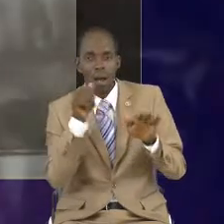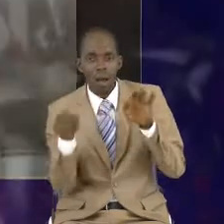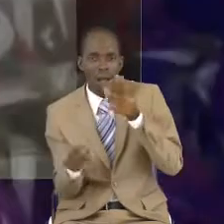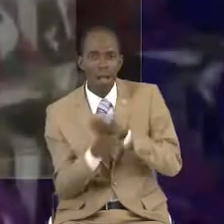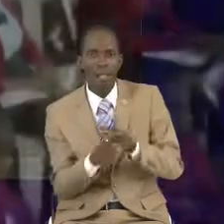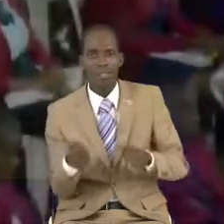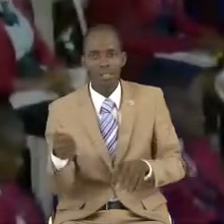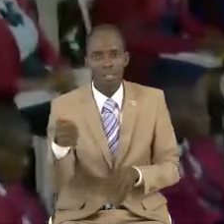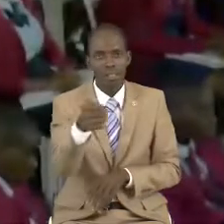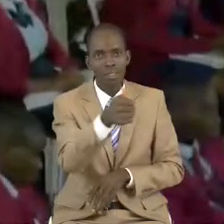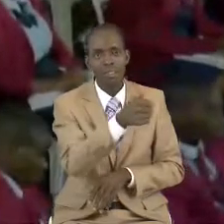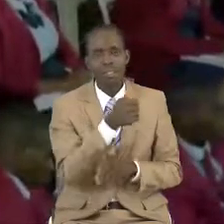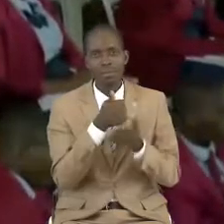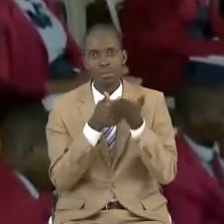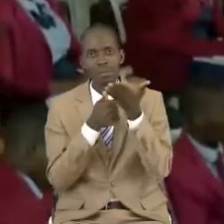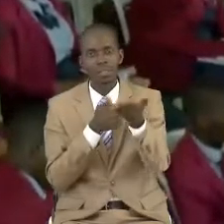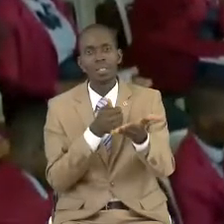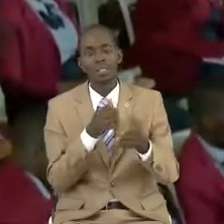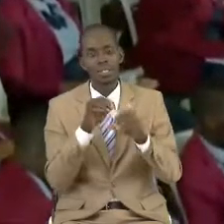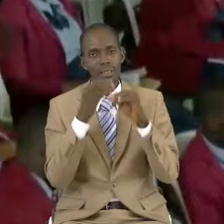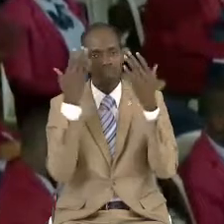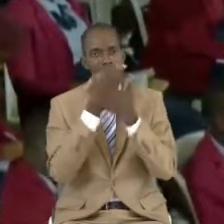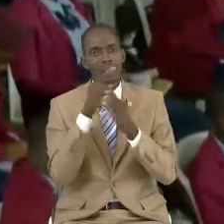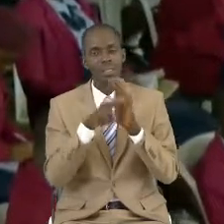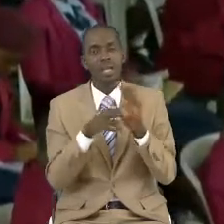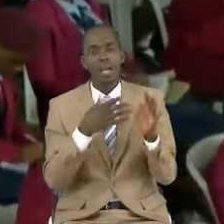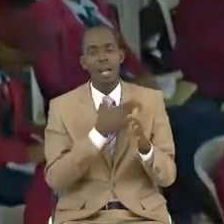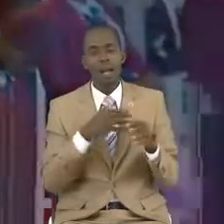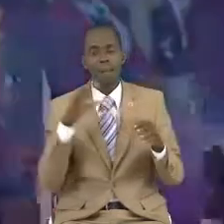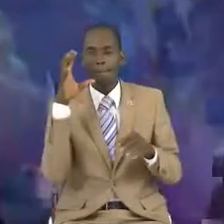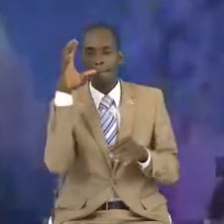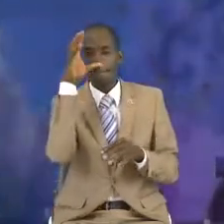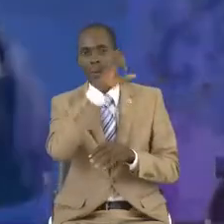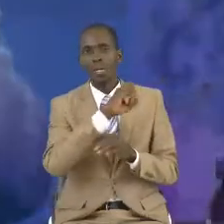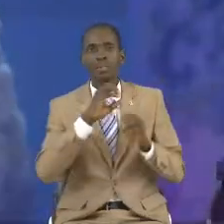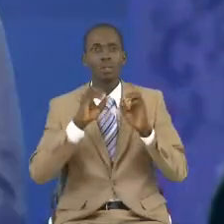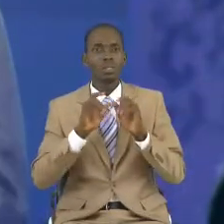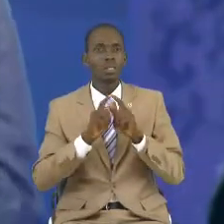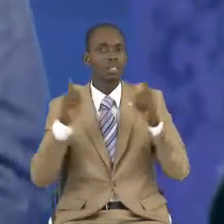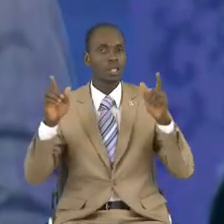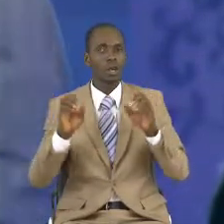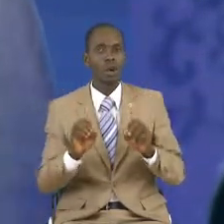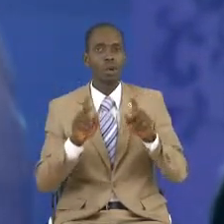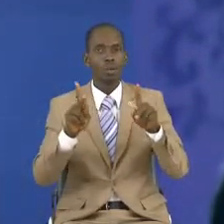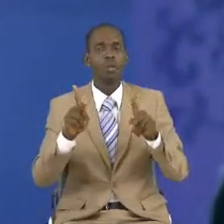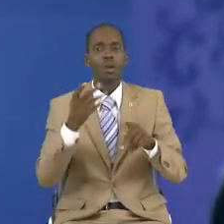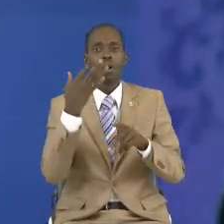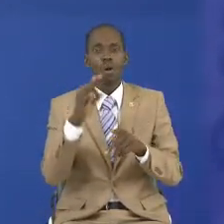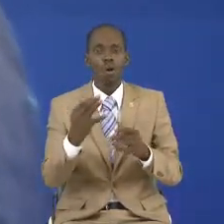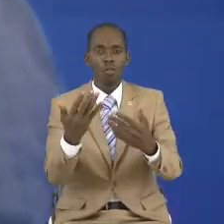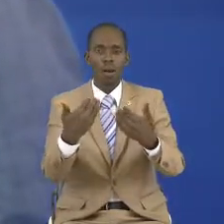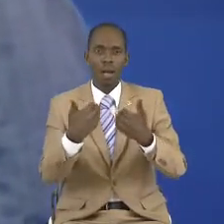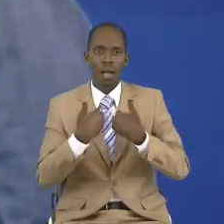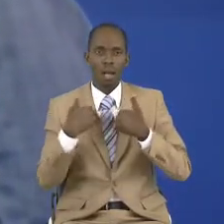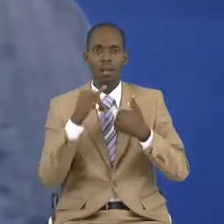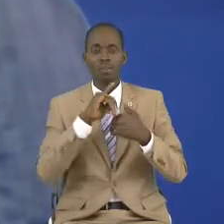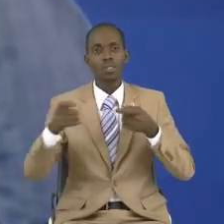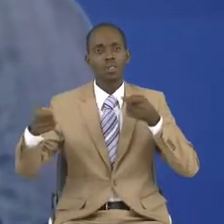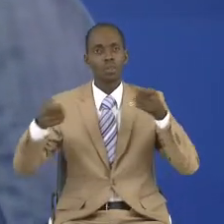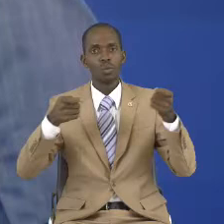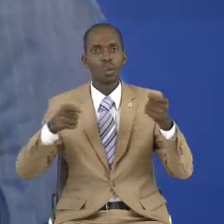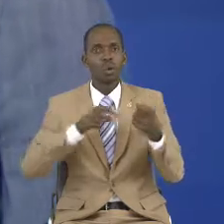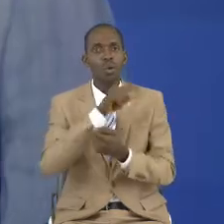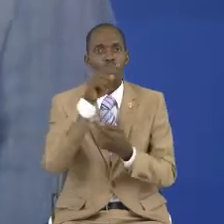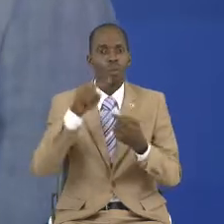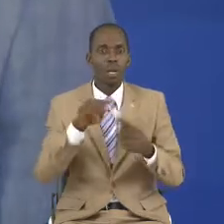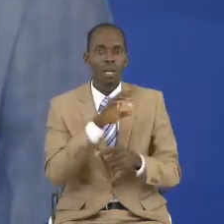and demean a great chance of having a dominion when christ the